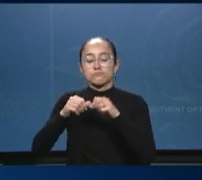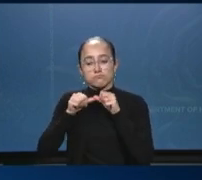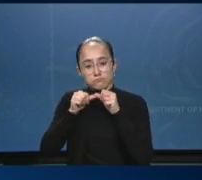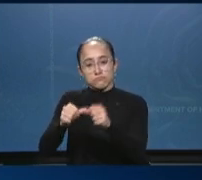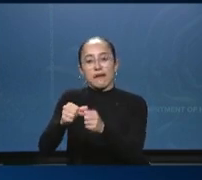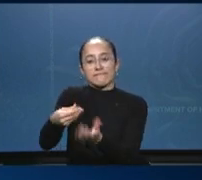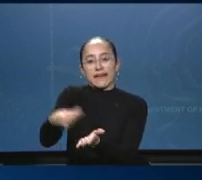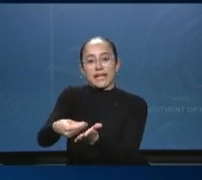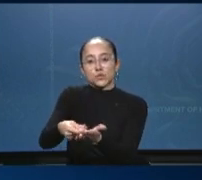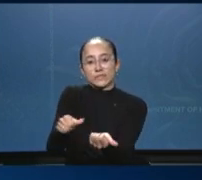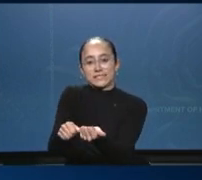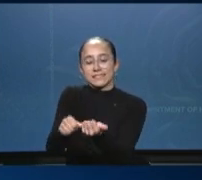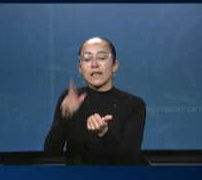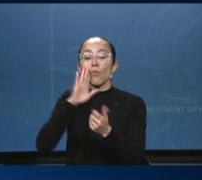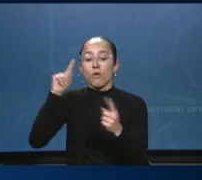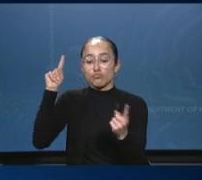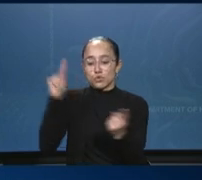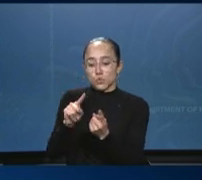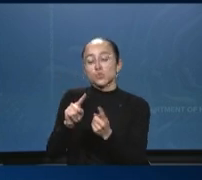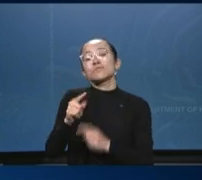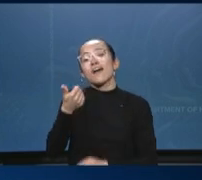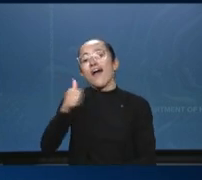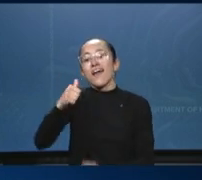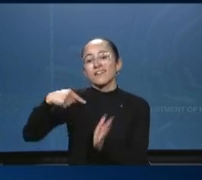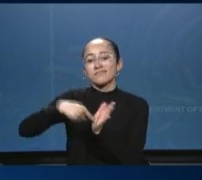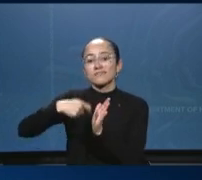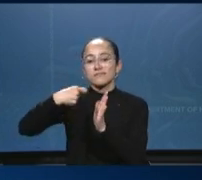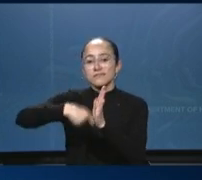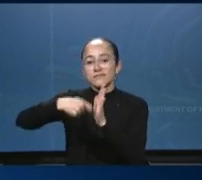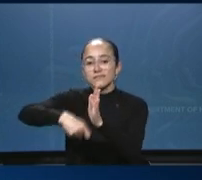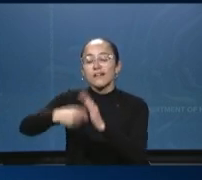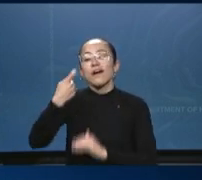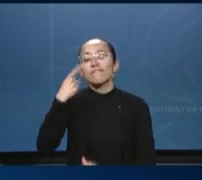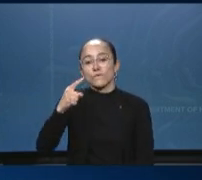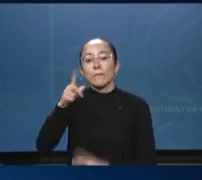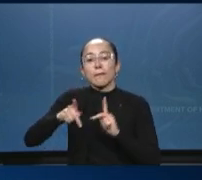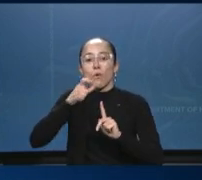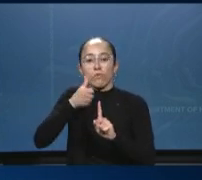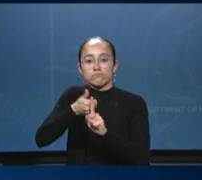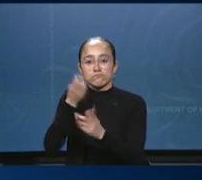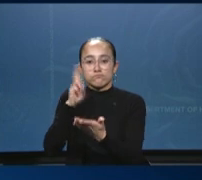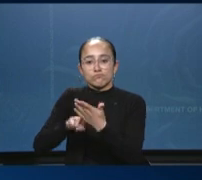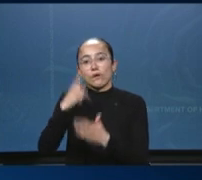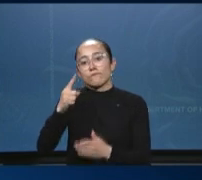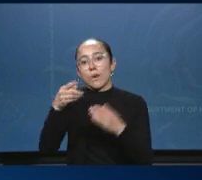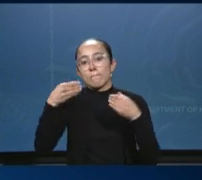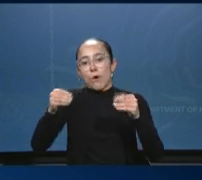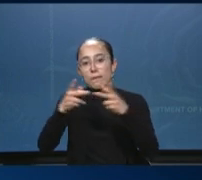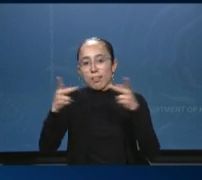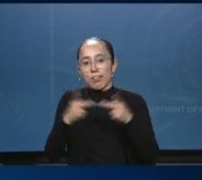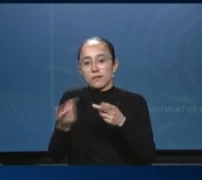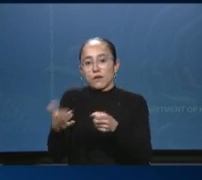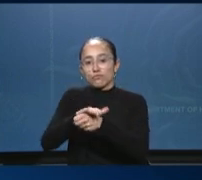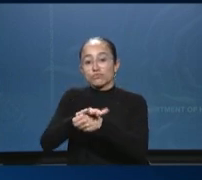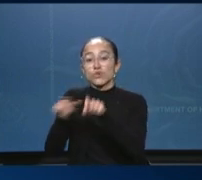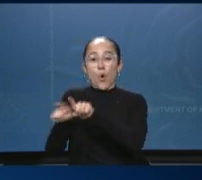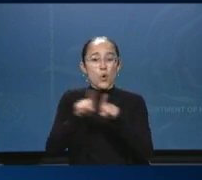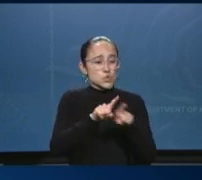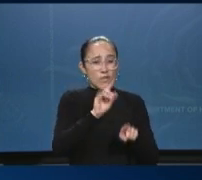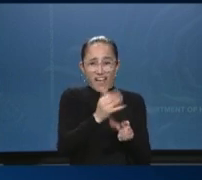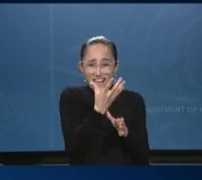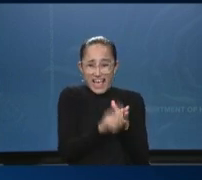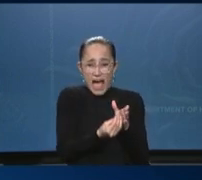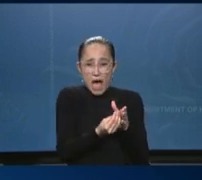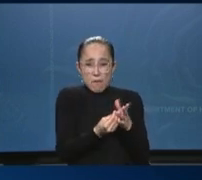reduces healthcare premiums for millions of Americans who enroll in marketplace coverage and to closing the Medicaid